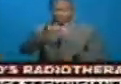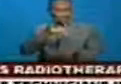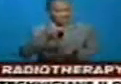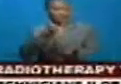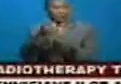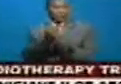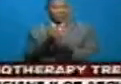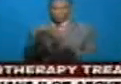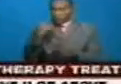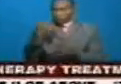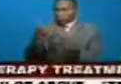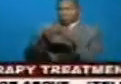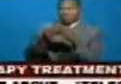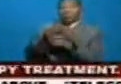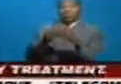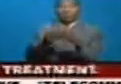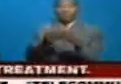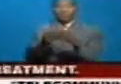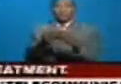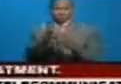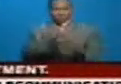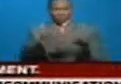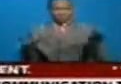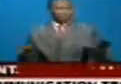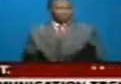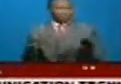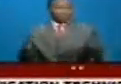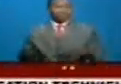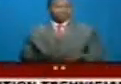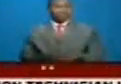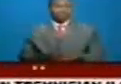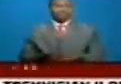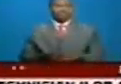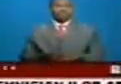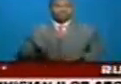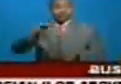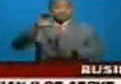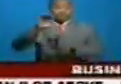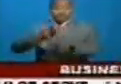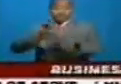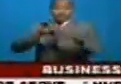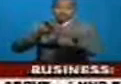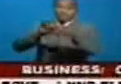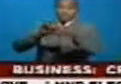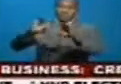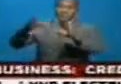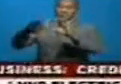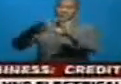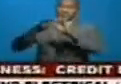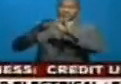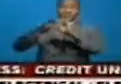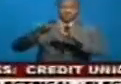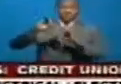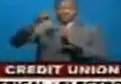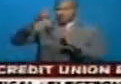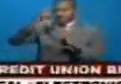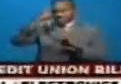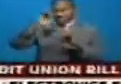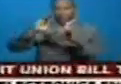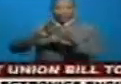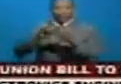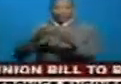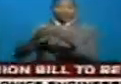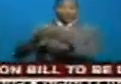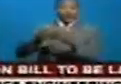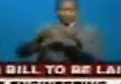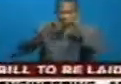influential in Christian religious affairs. The congregation was joined by a high-powered government delegation